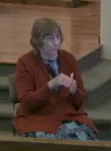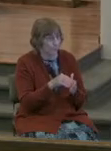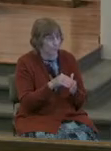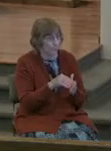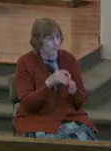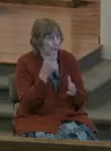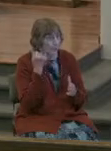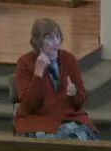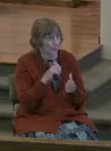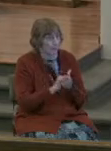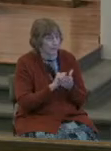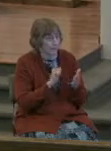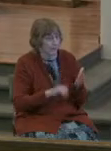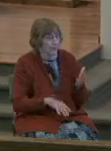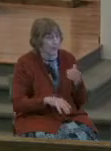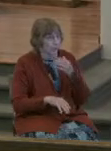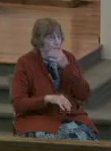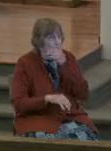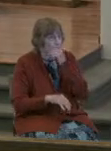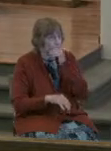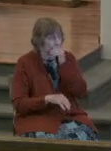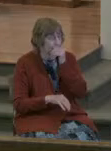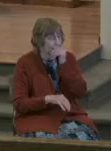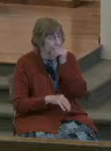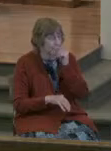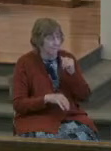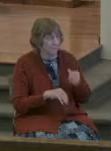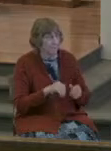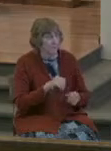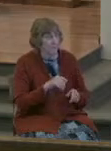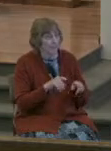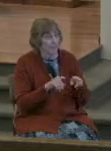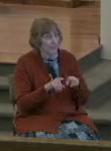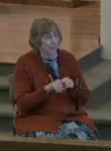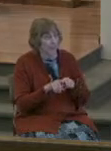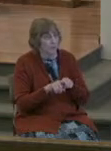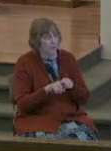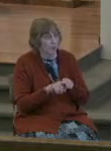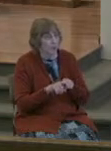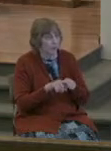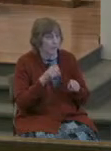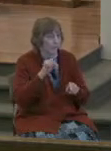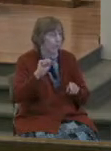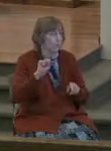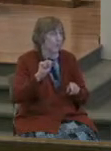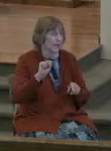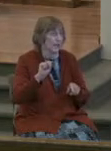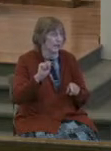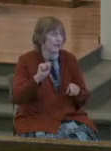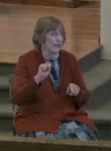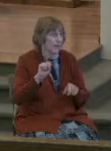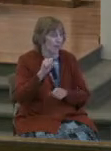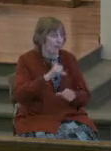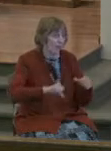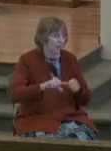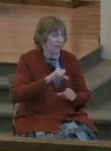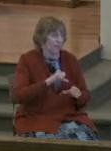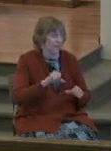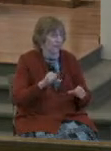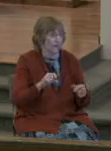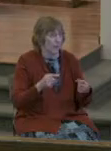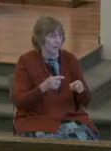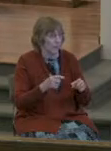abortion. And that's not to mention also all the protests and the civil unrest where people are